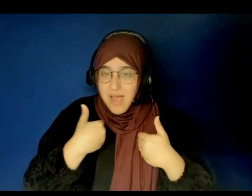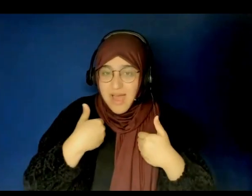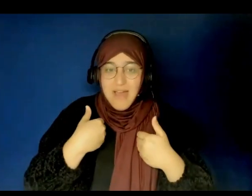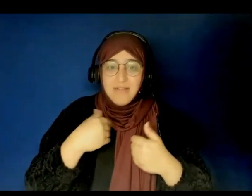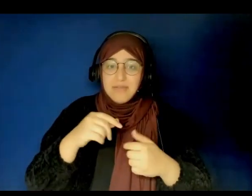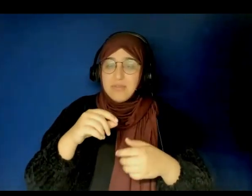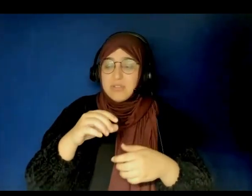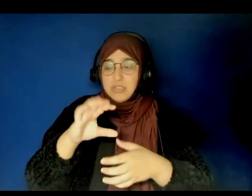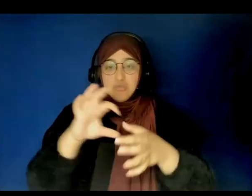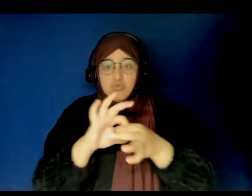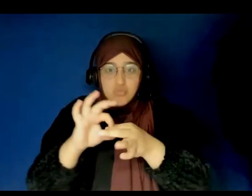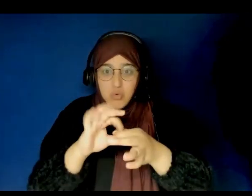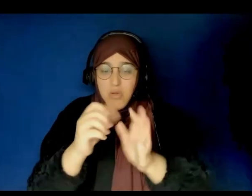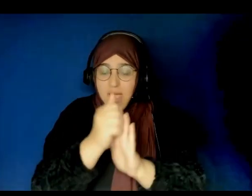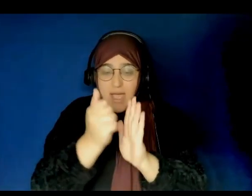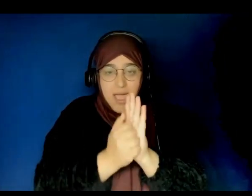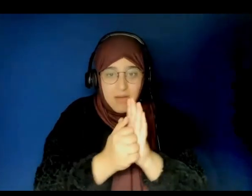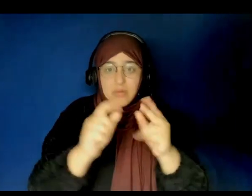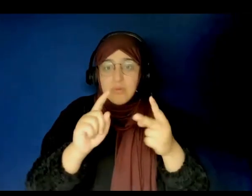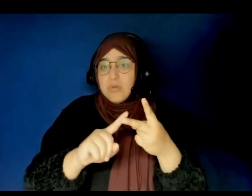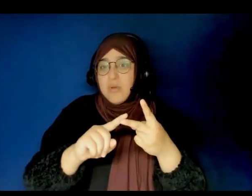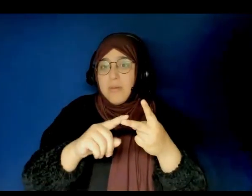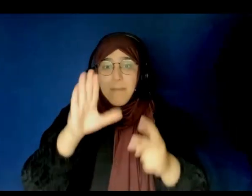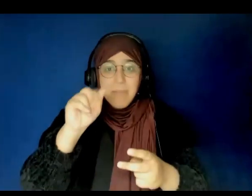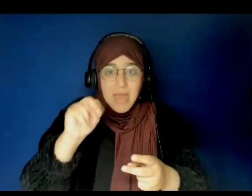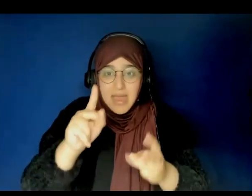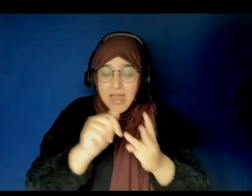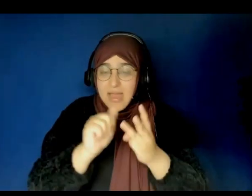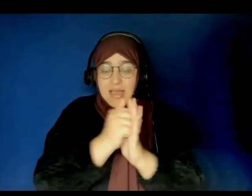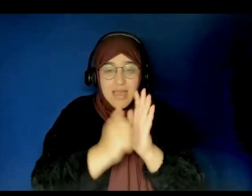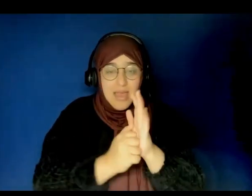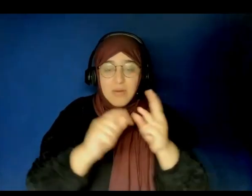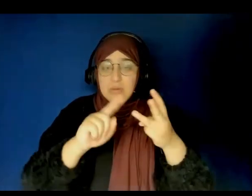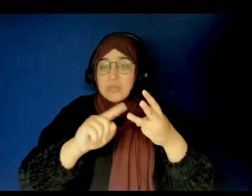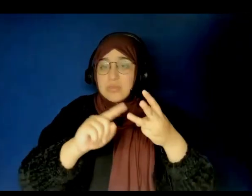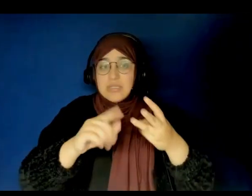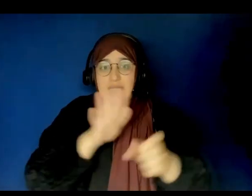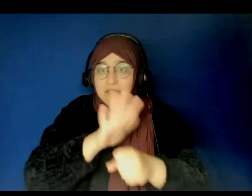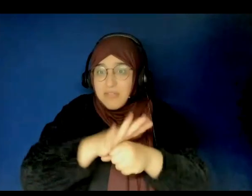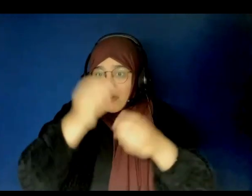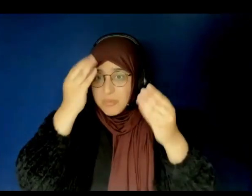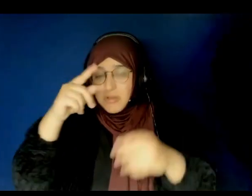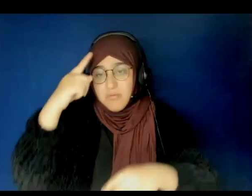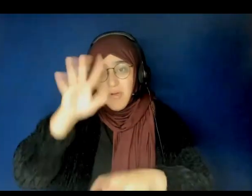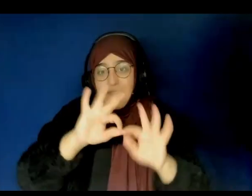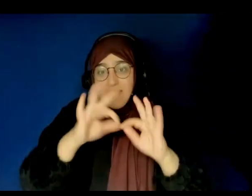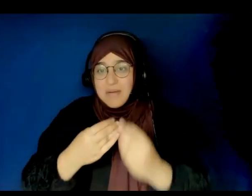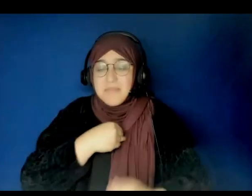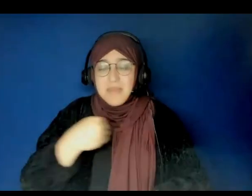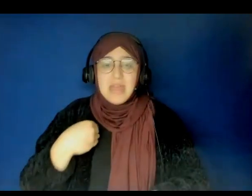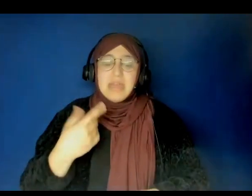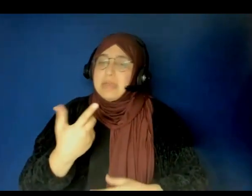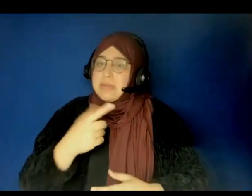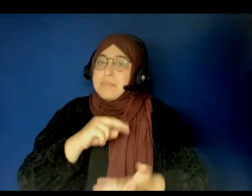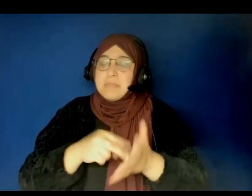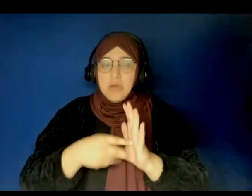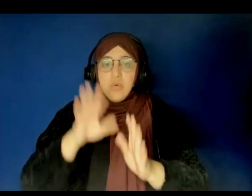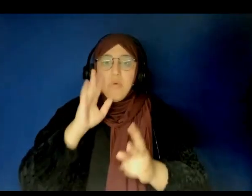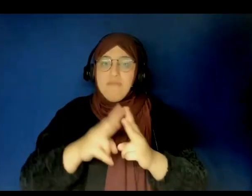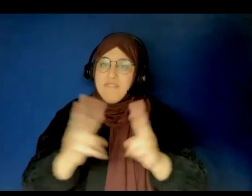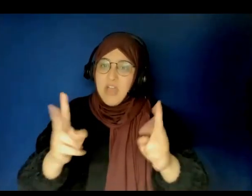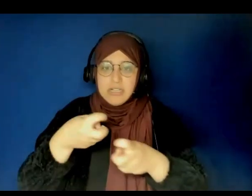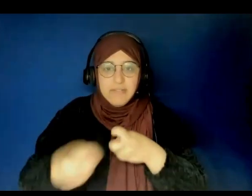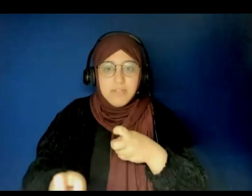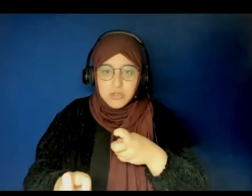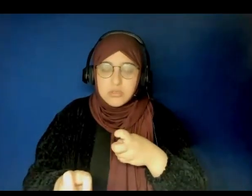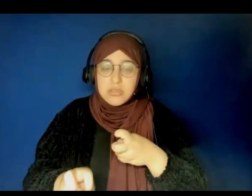of the financial information of your family member, it will be very difficult and you might not even be